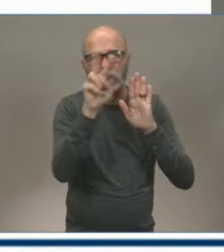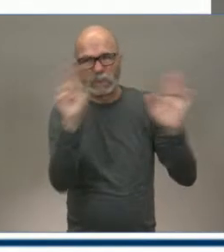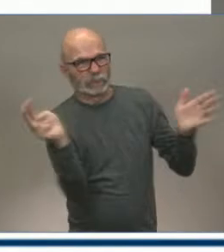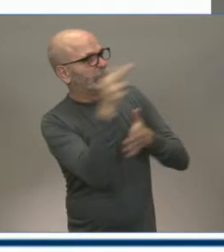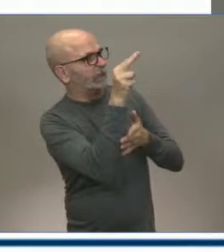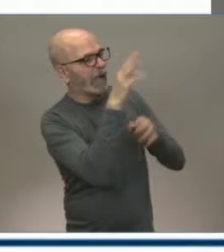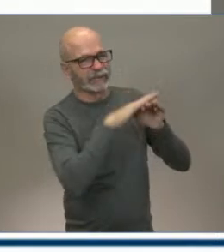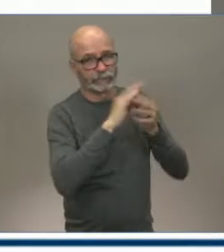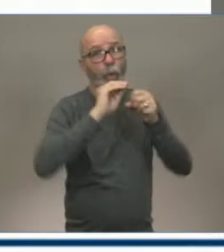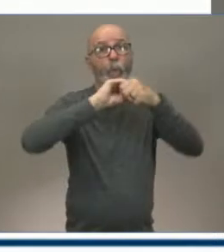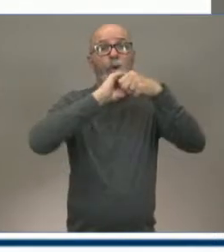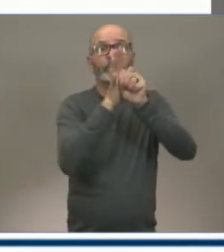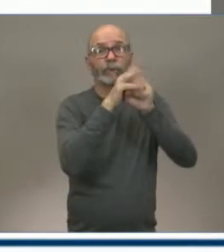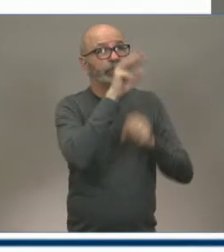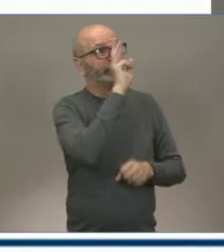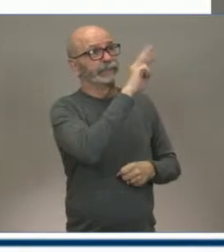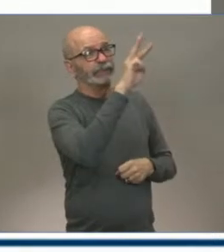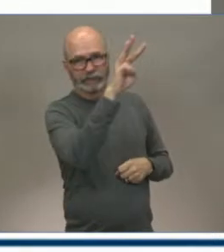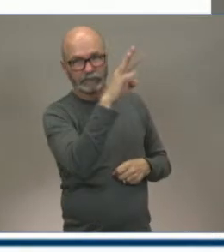is